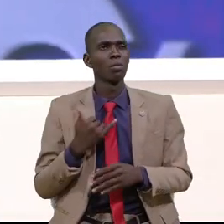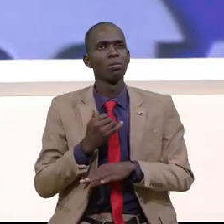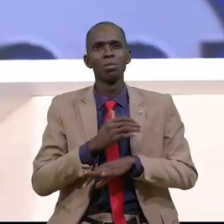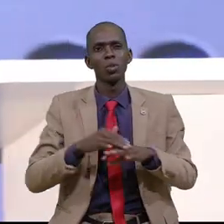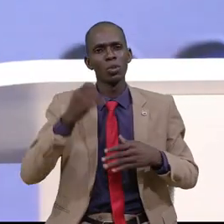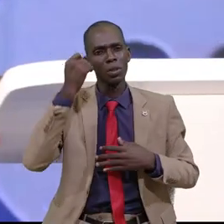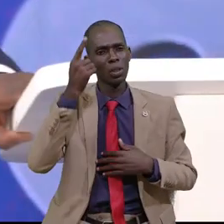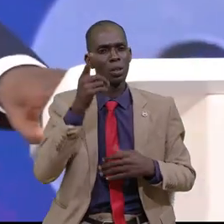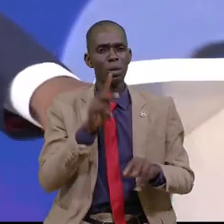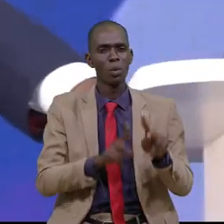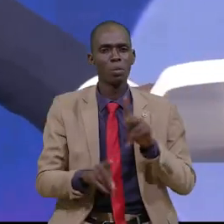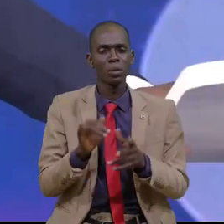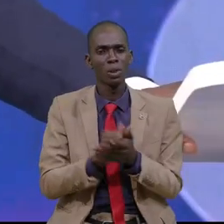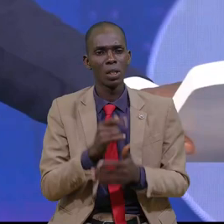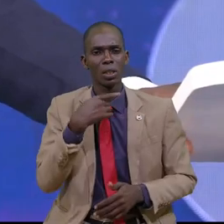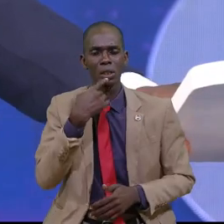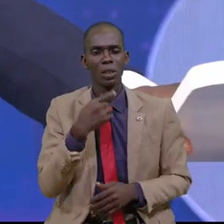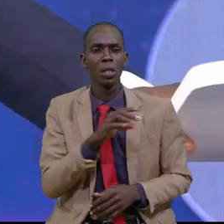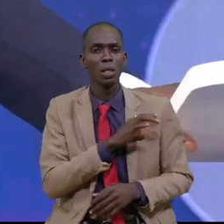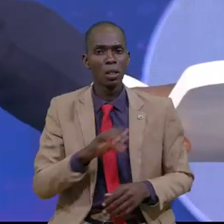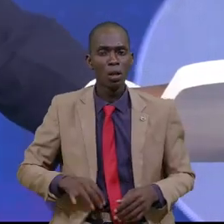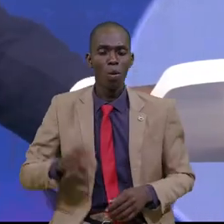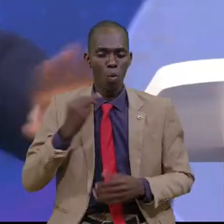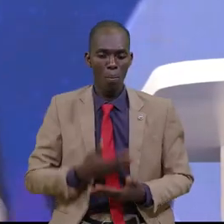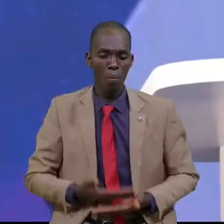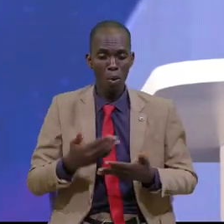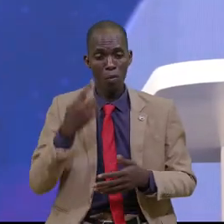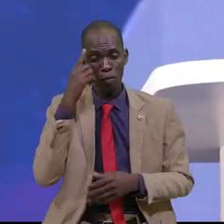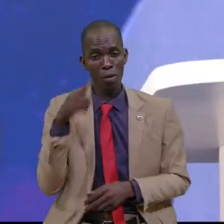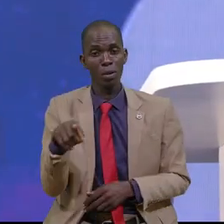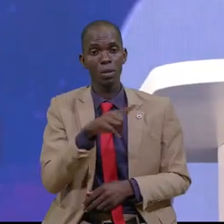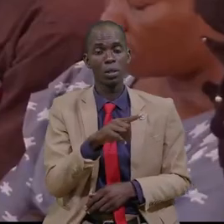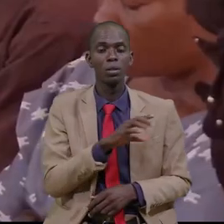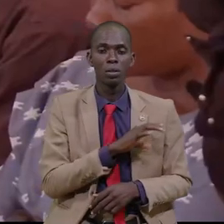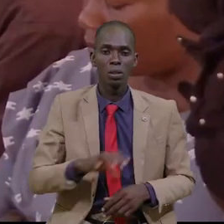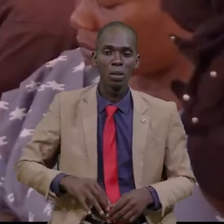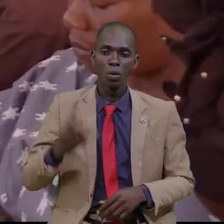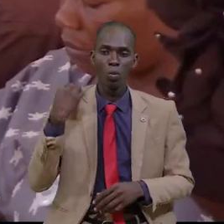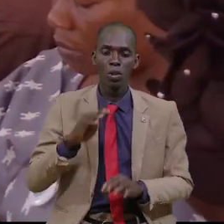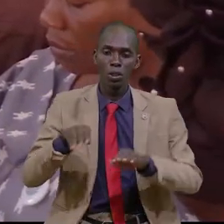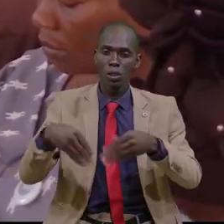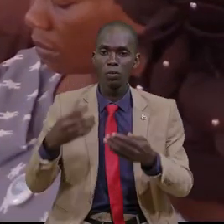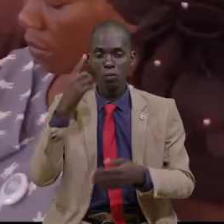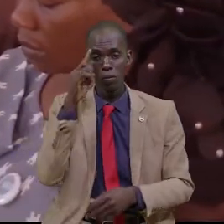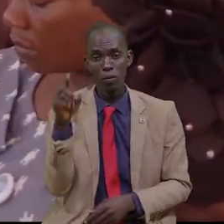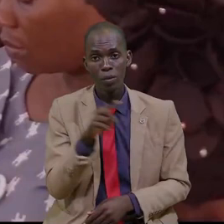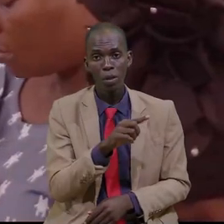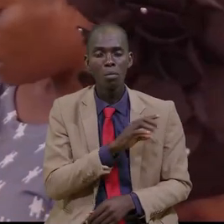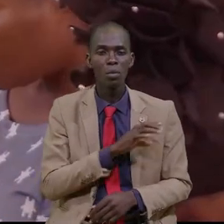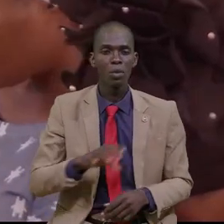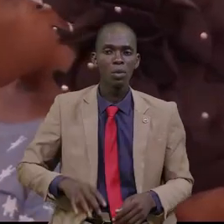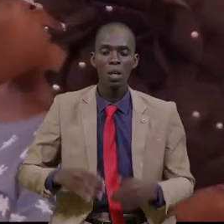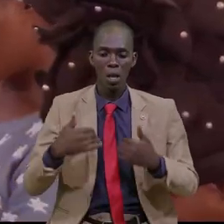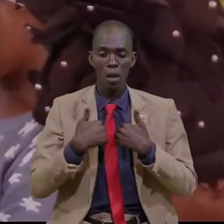that say Christ was born for them, and Christ was given for them, and Christ has forgiven